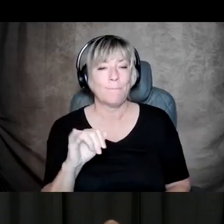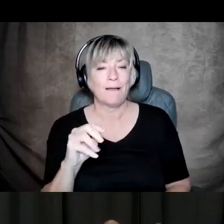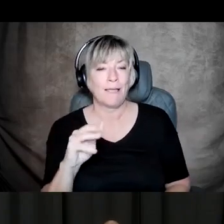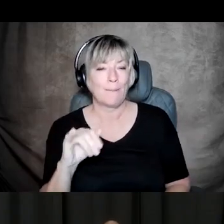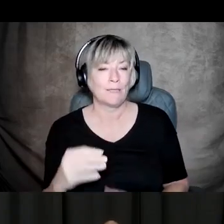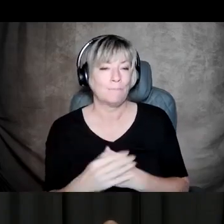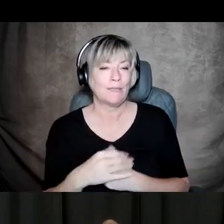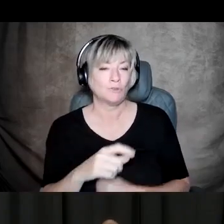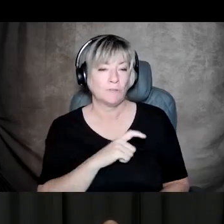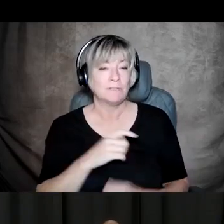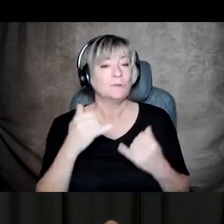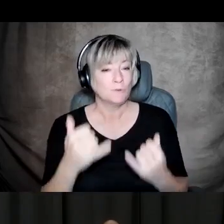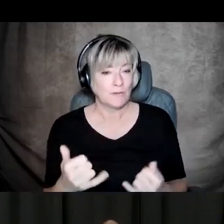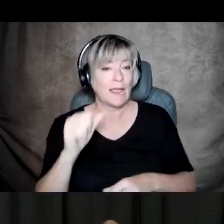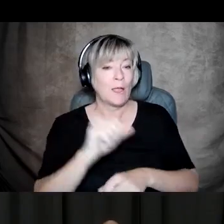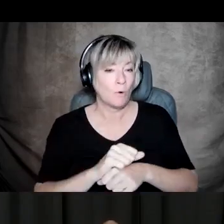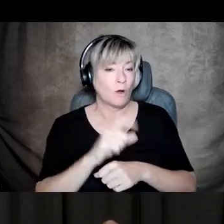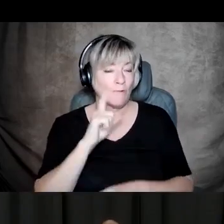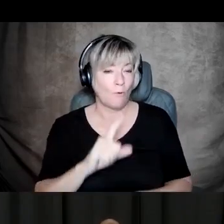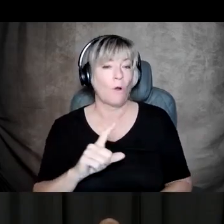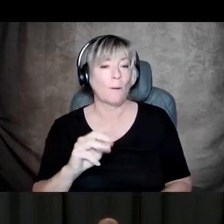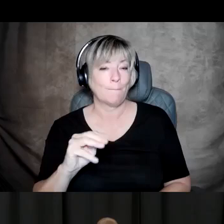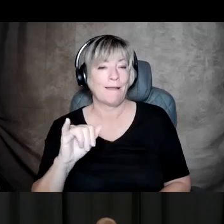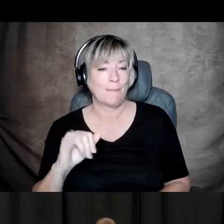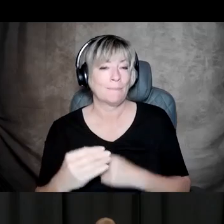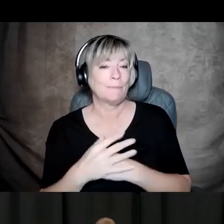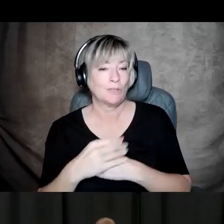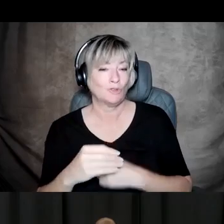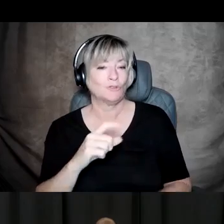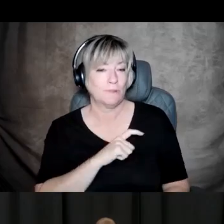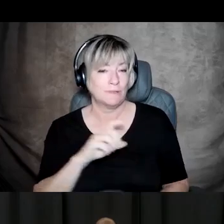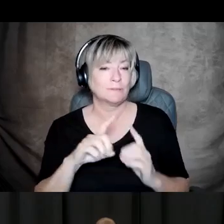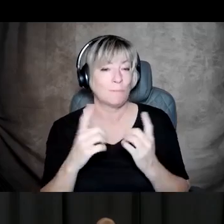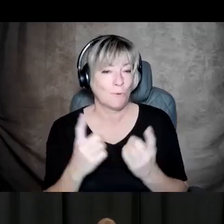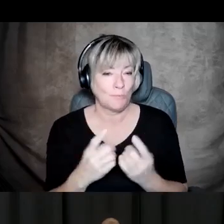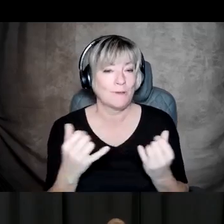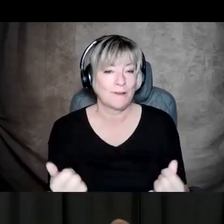Today, I'm employed with the Miami Beach Police Department.